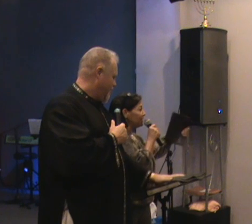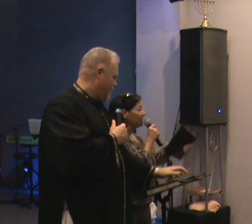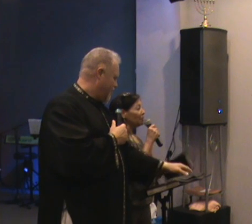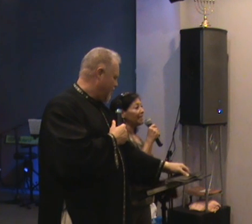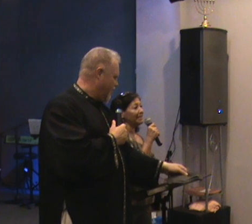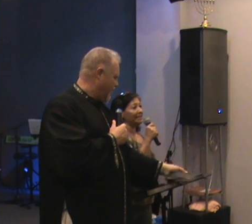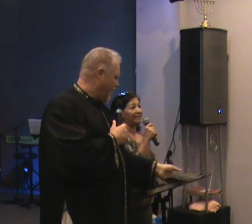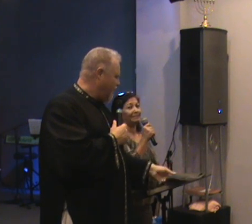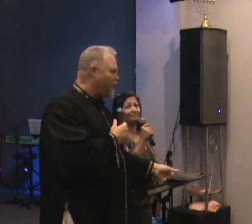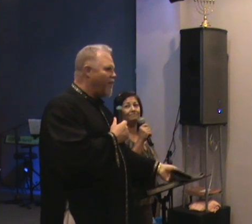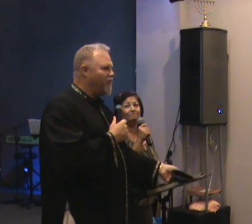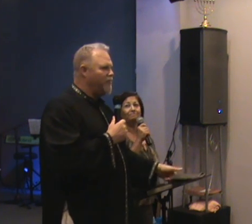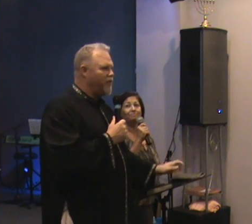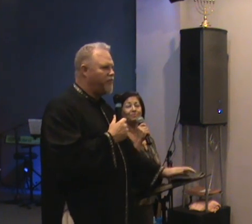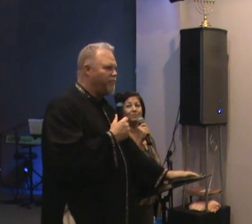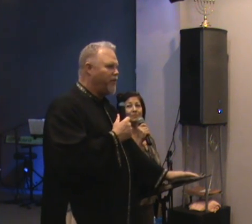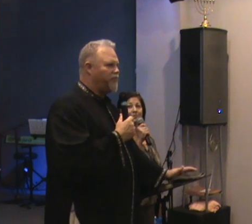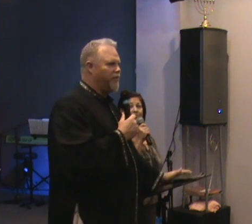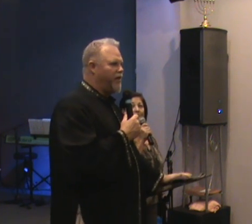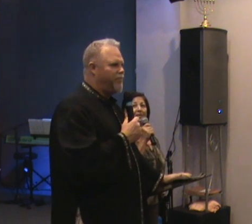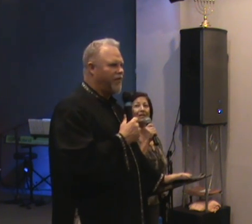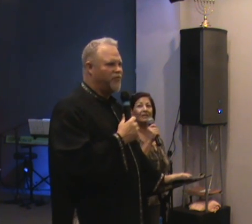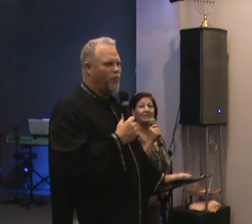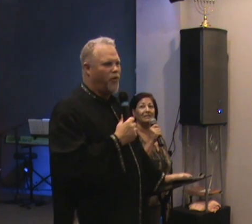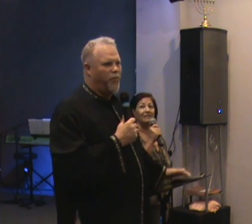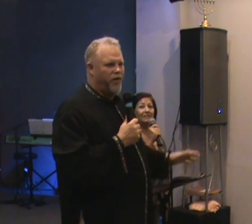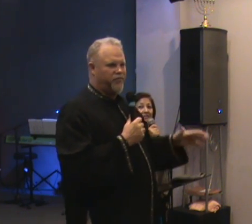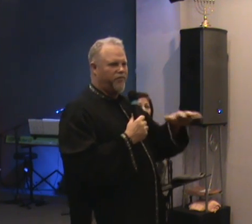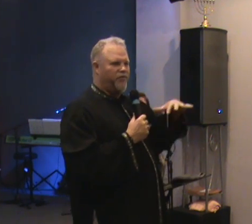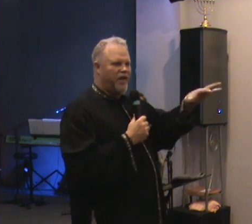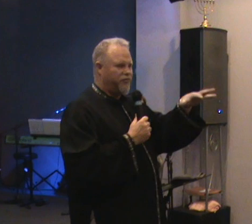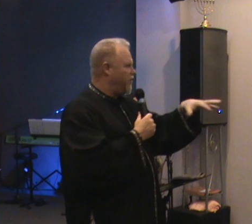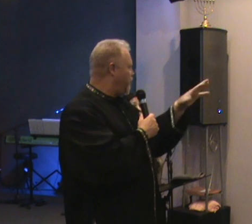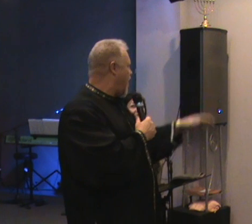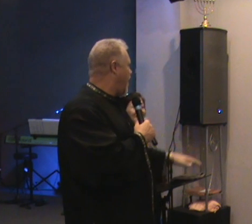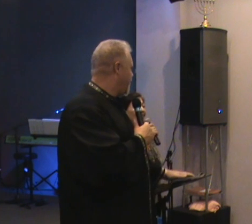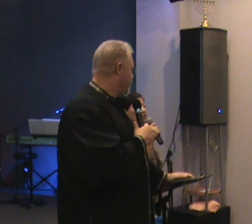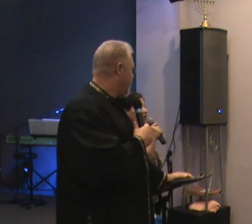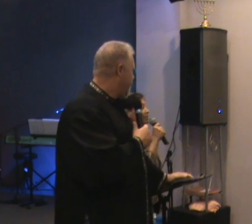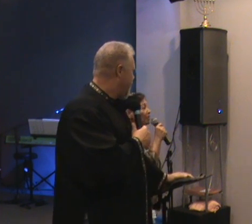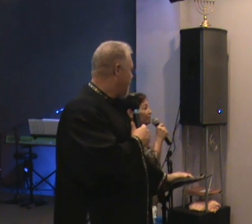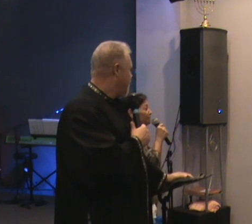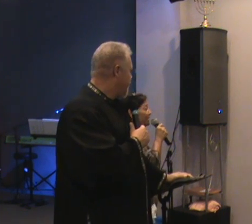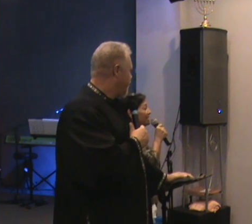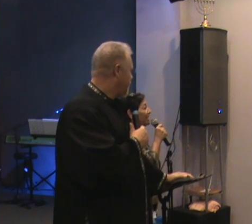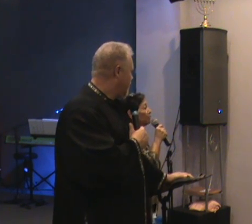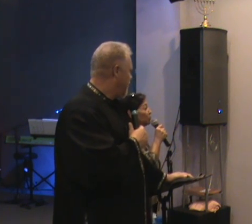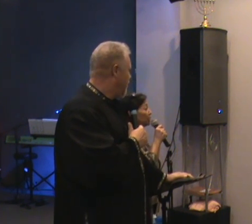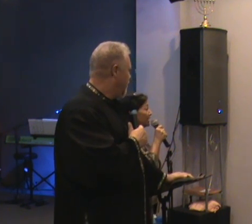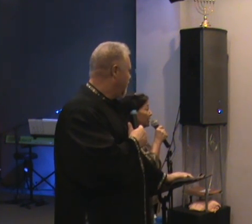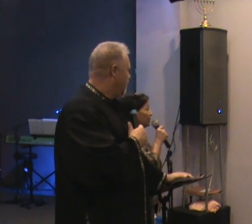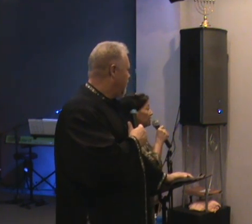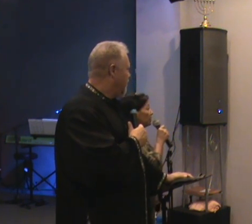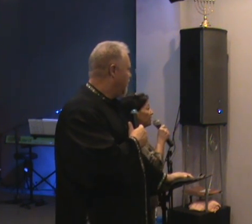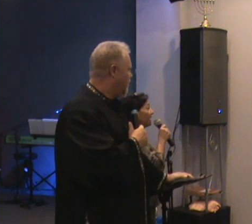estaba viniendo a la tierra. I've traveled and ministered in many places in the world where it's desert and dry. Yo he ido a ministrar a